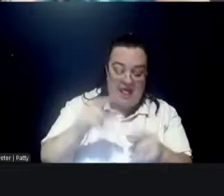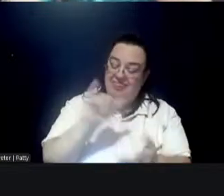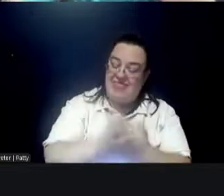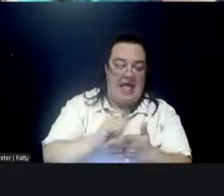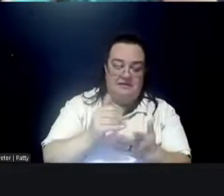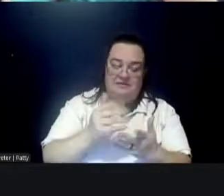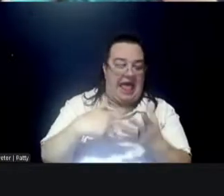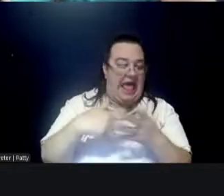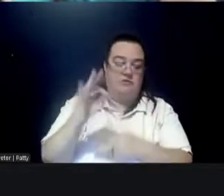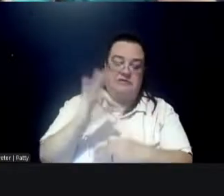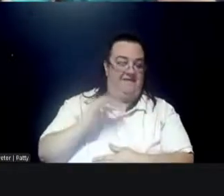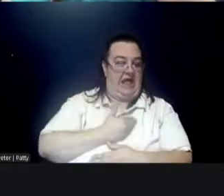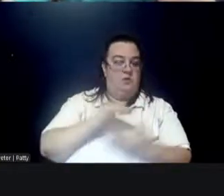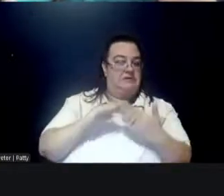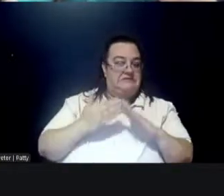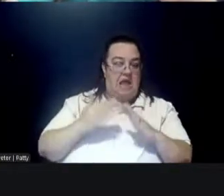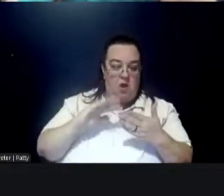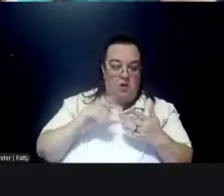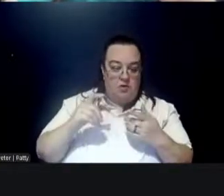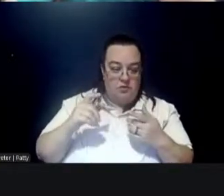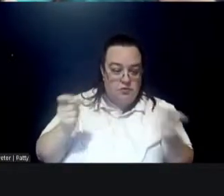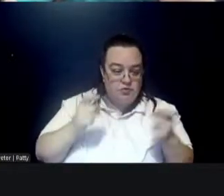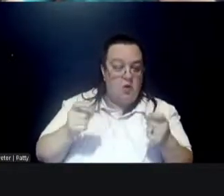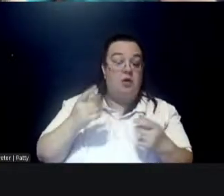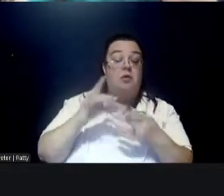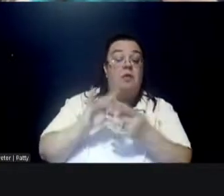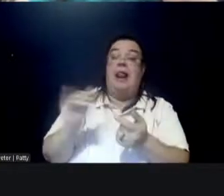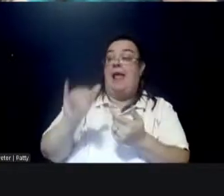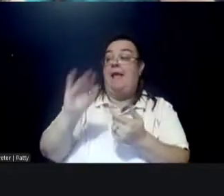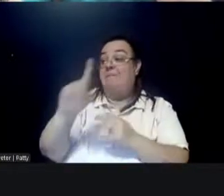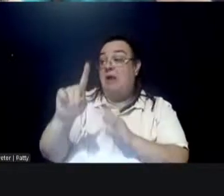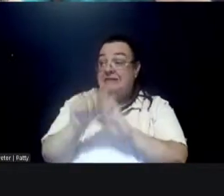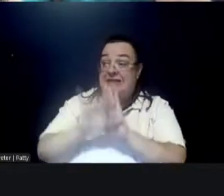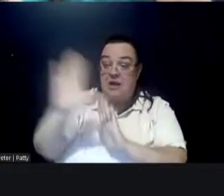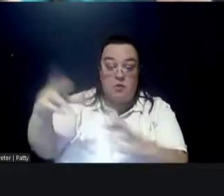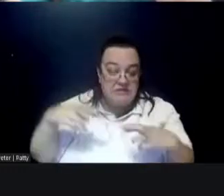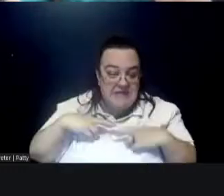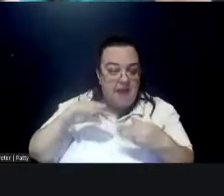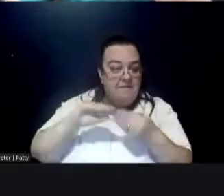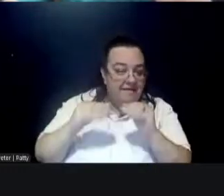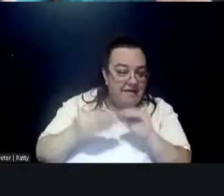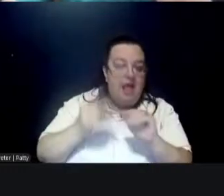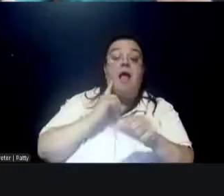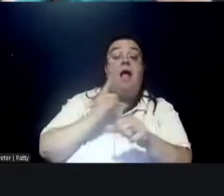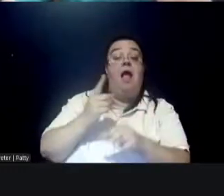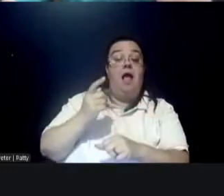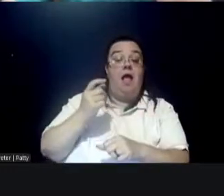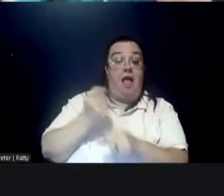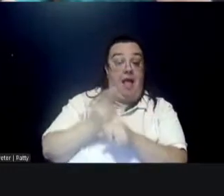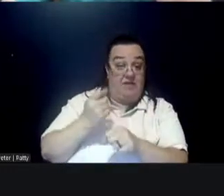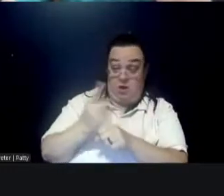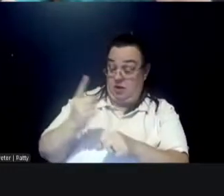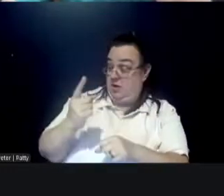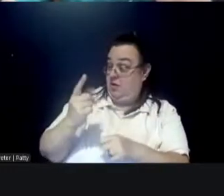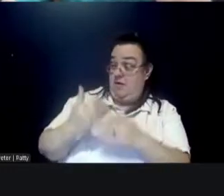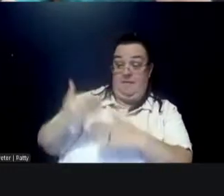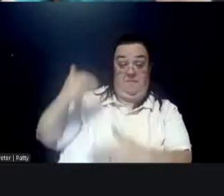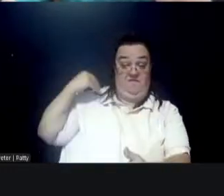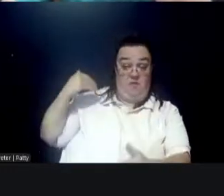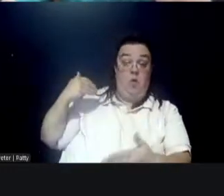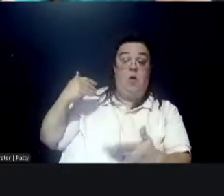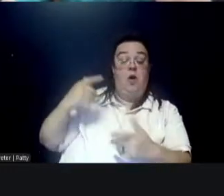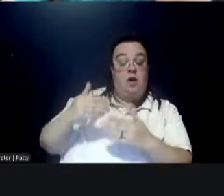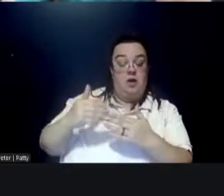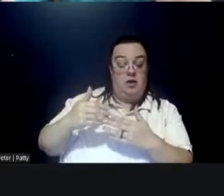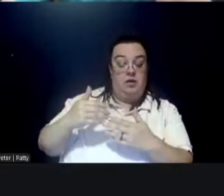as the Maryland State retirement figures. Every year before we go in and put in these